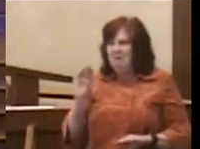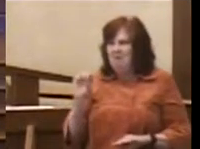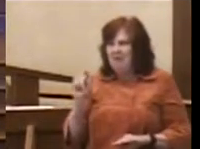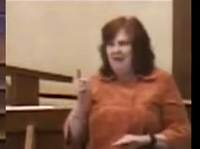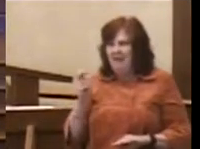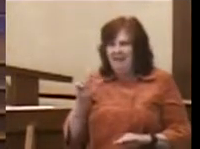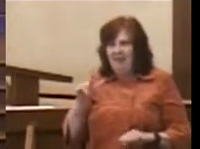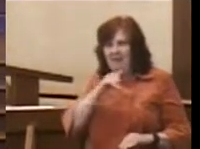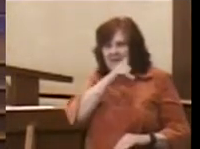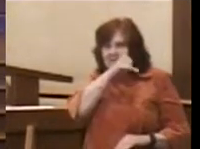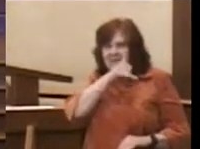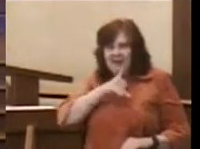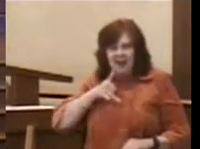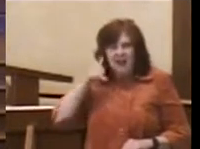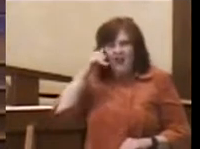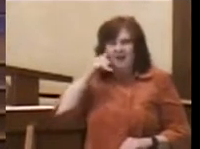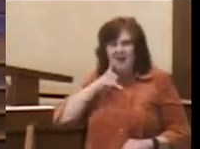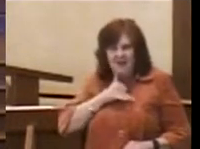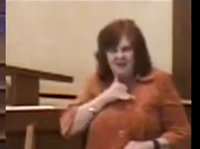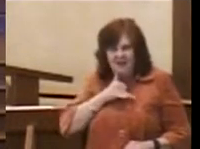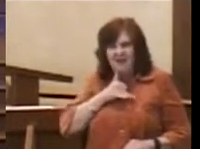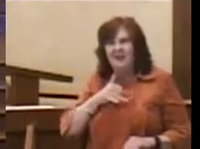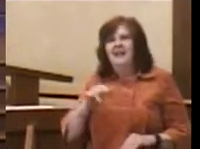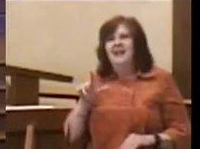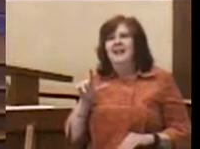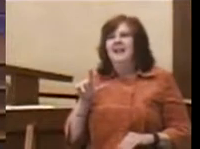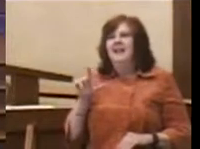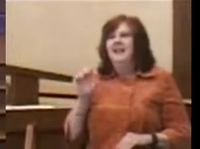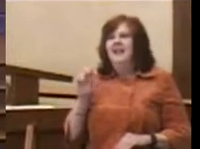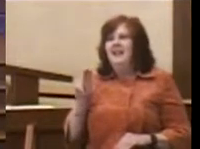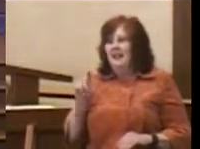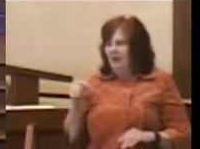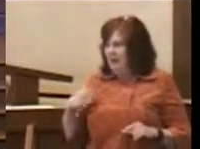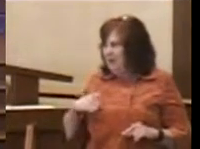Speaking of Lent, we continue with our great Lenten series.